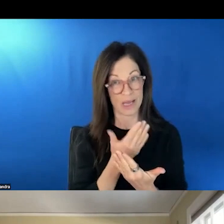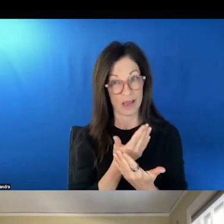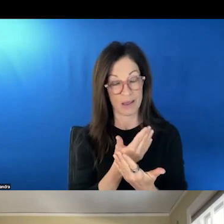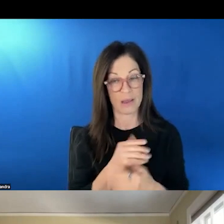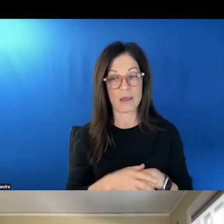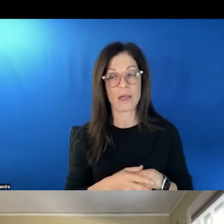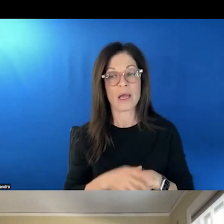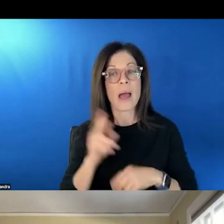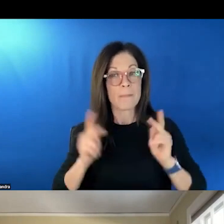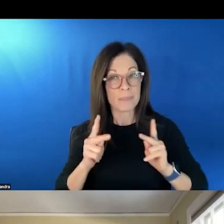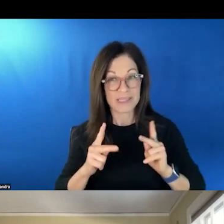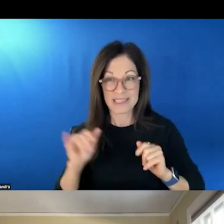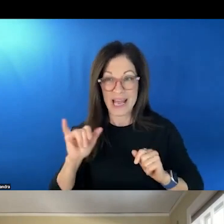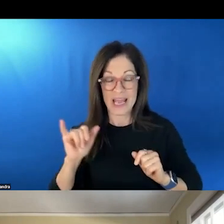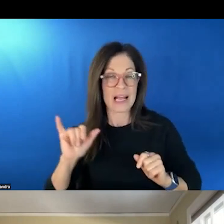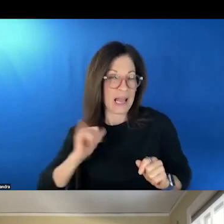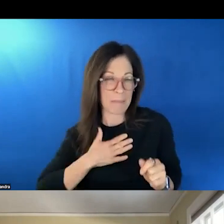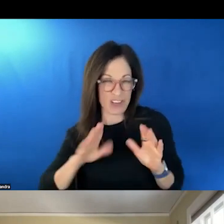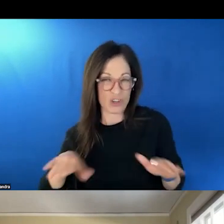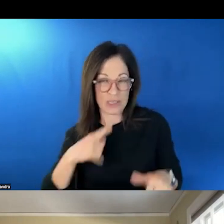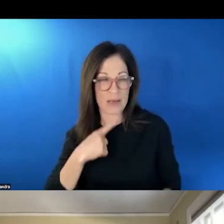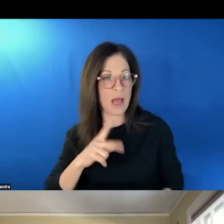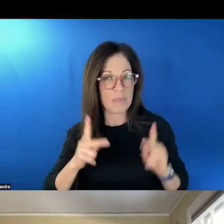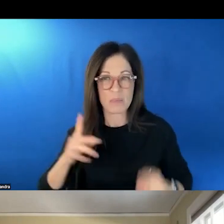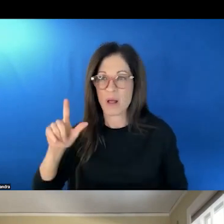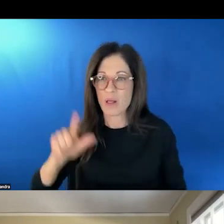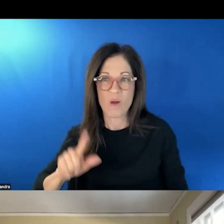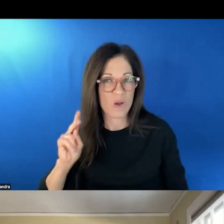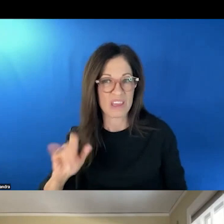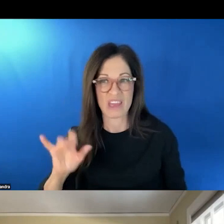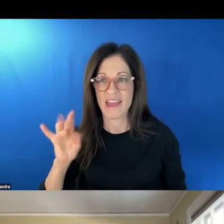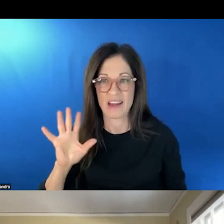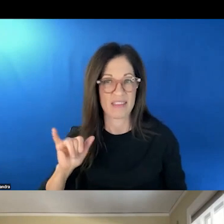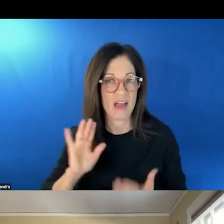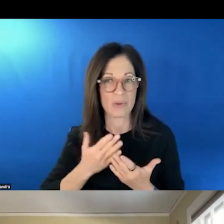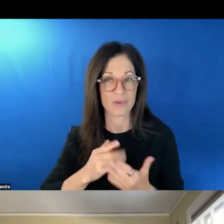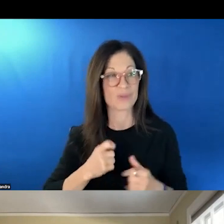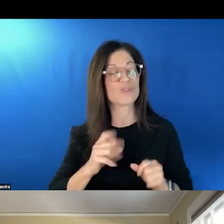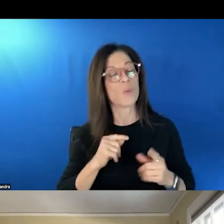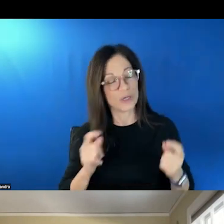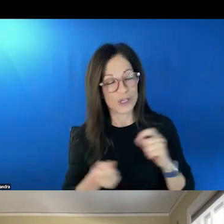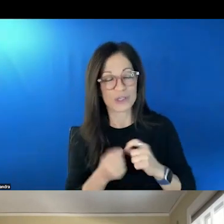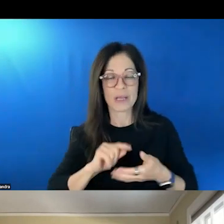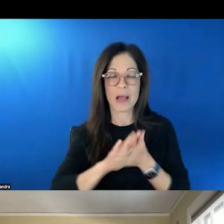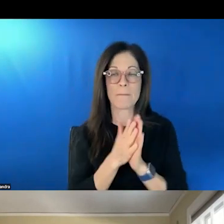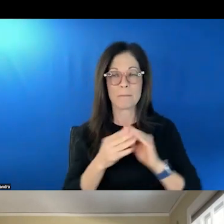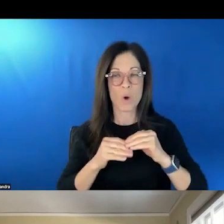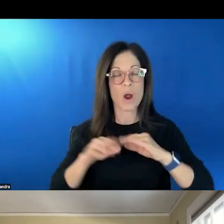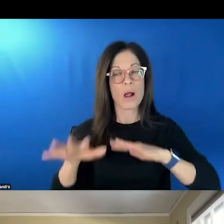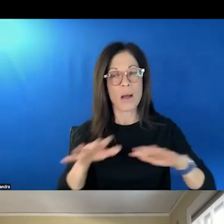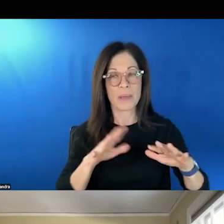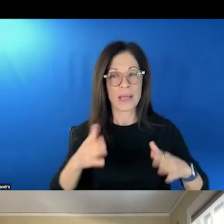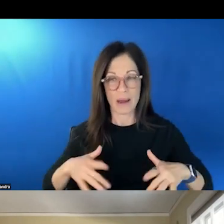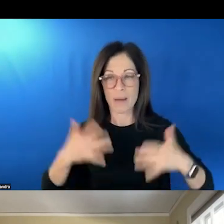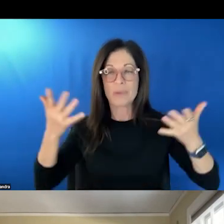children, low-key hated it. And so we updated the music to be calming and also uplifting. You don't want things to